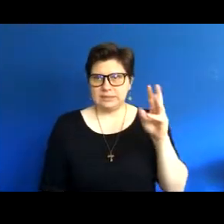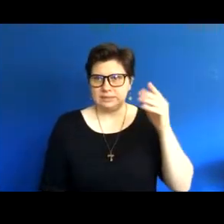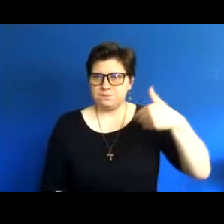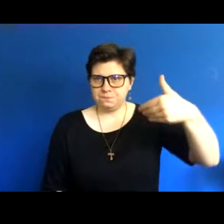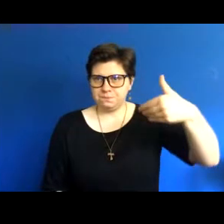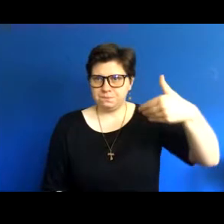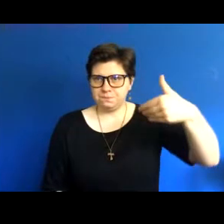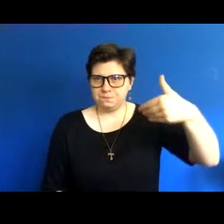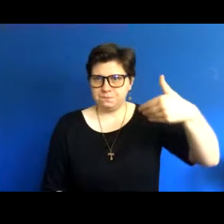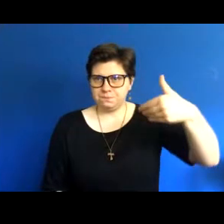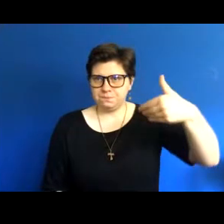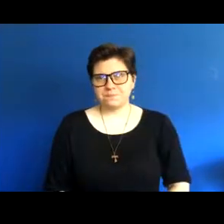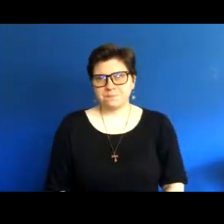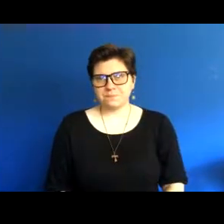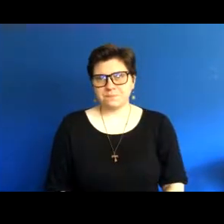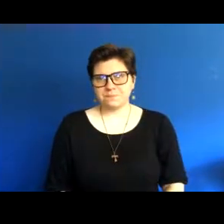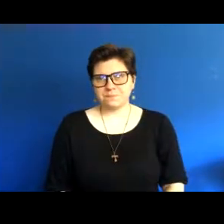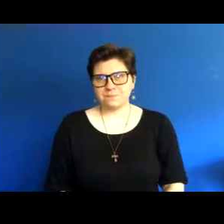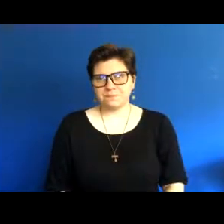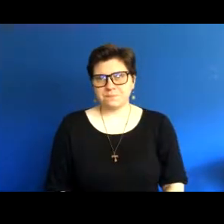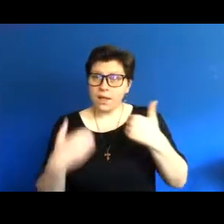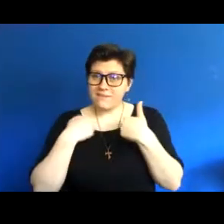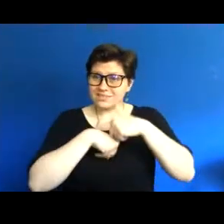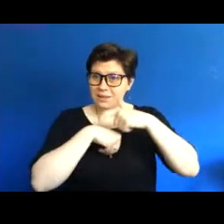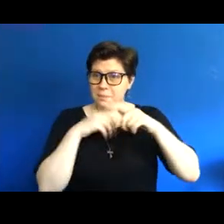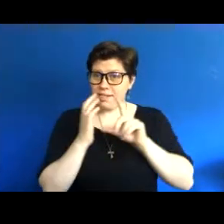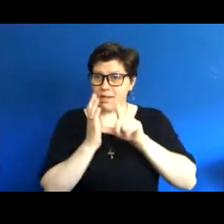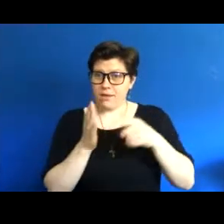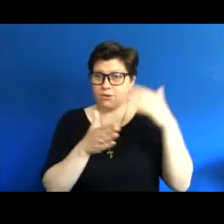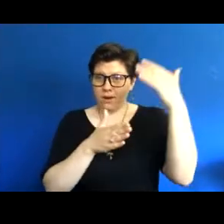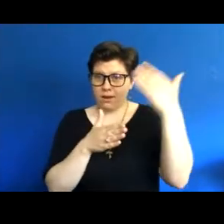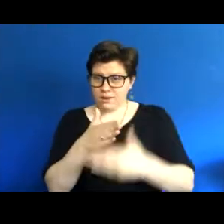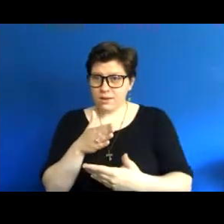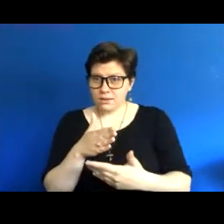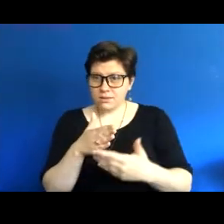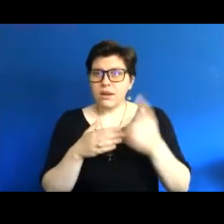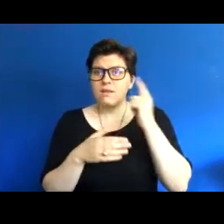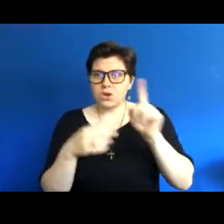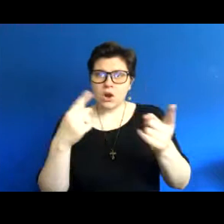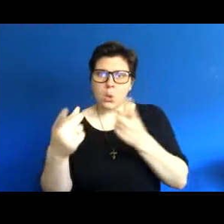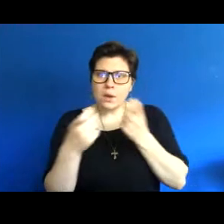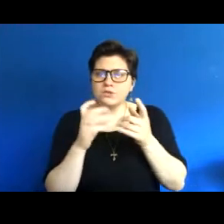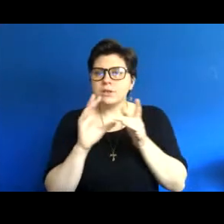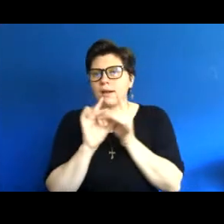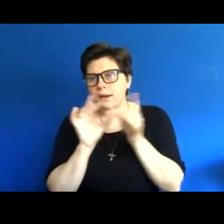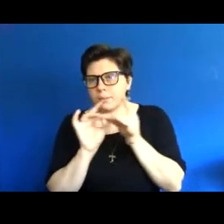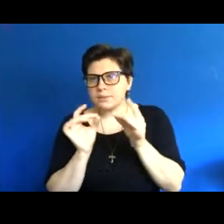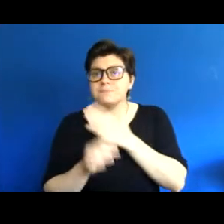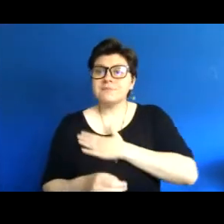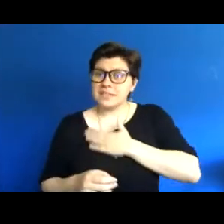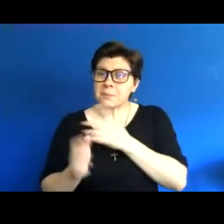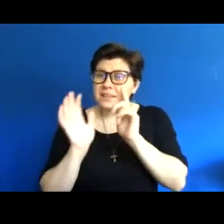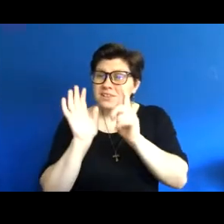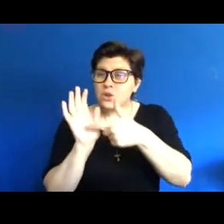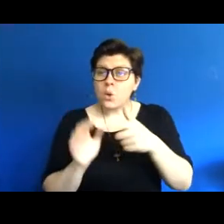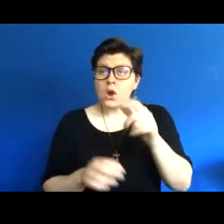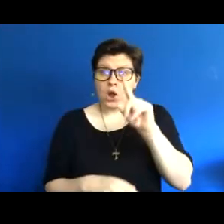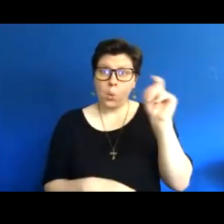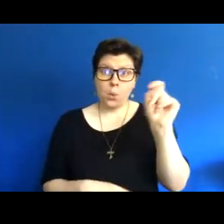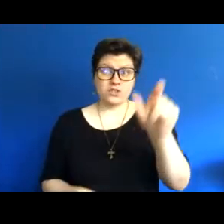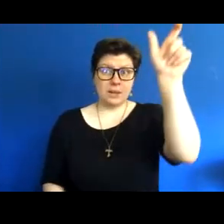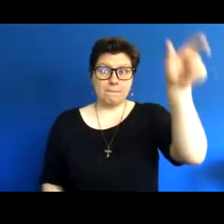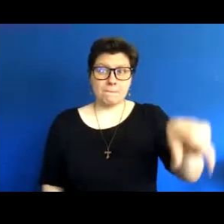days. We will allow time for questions and comments. Please note the question box by the side